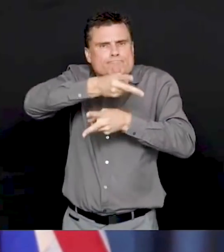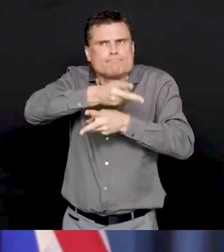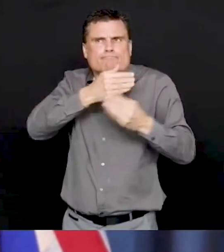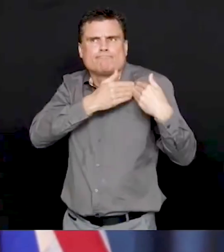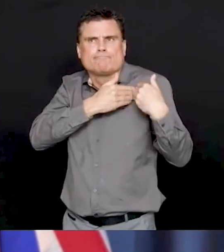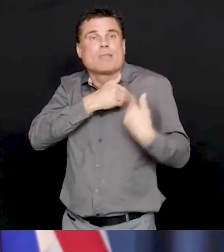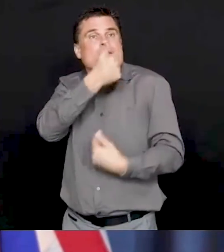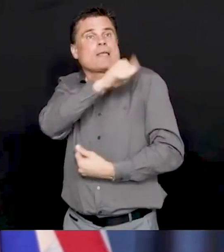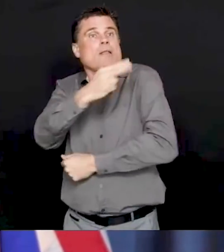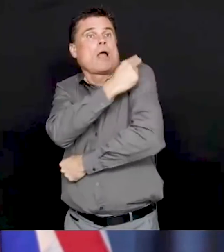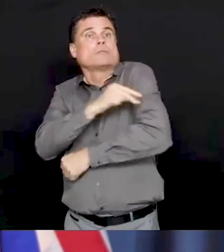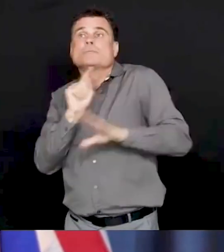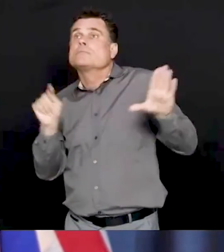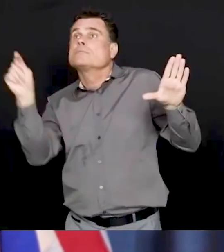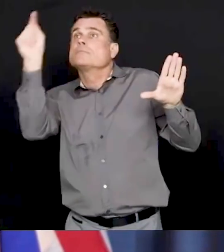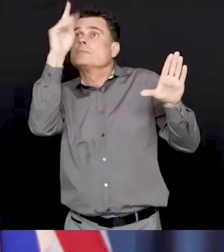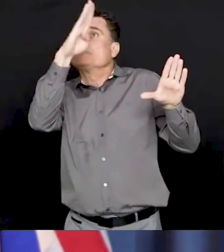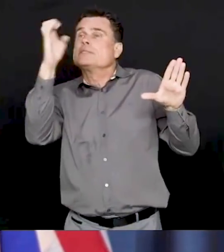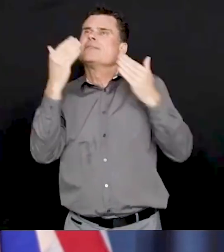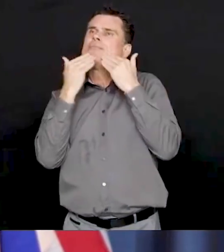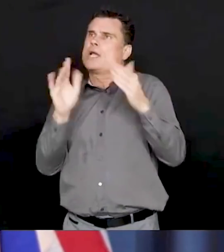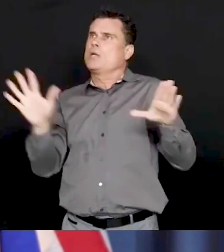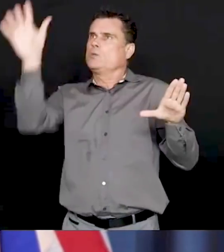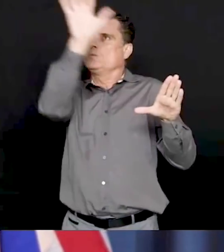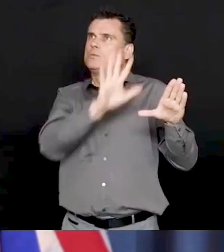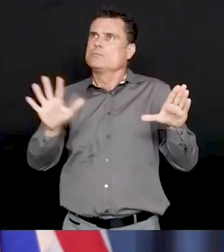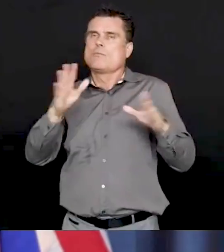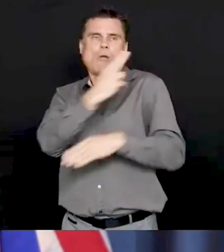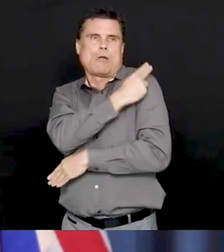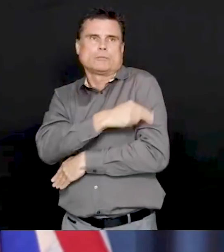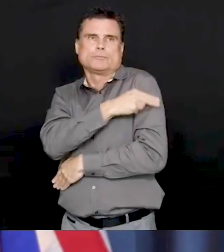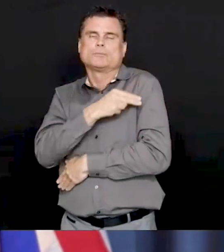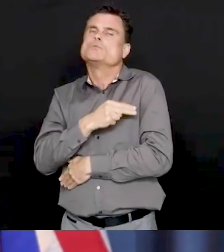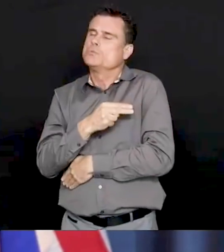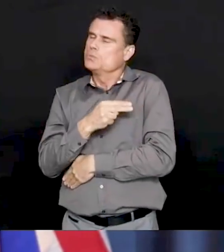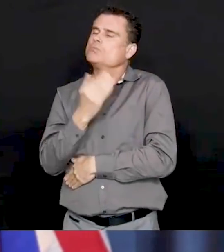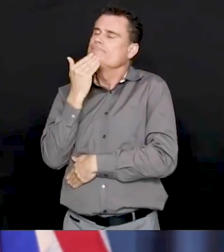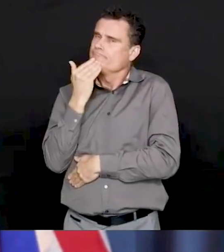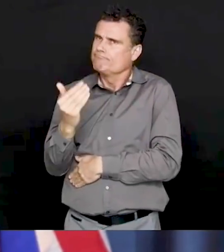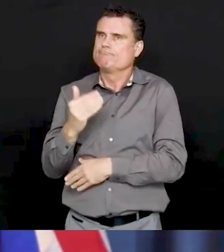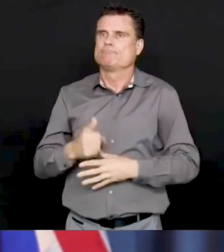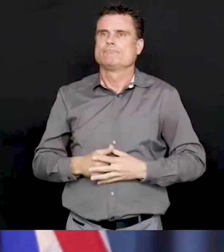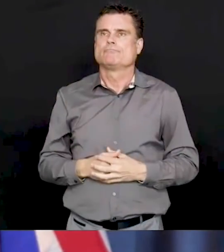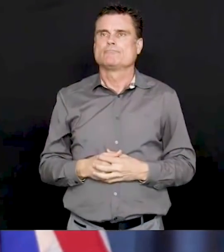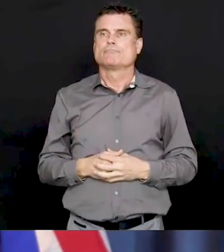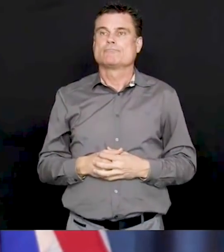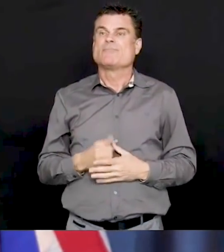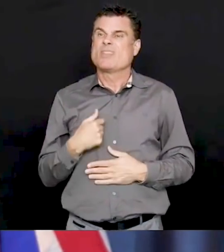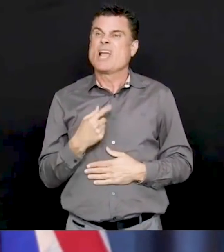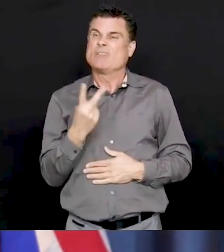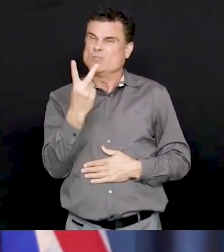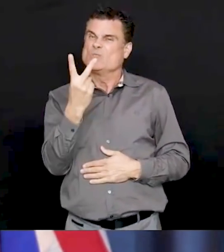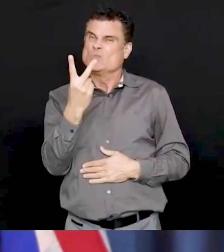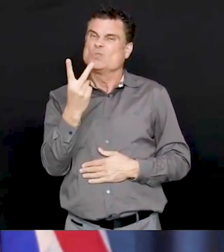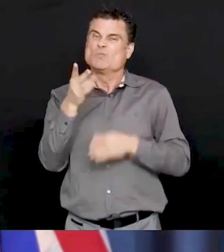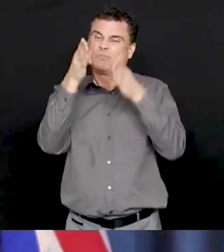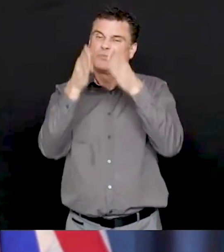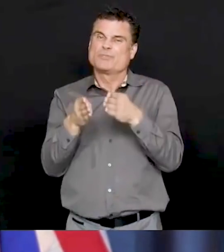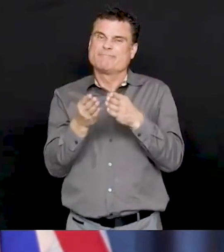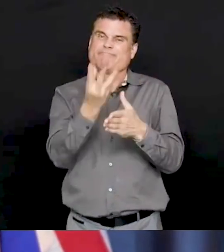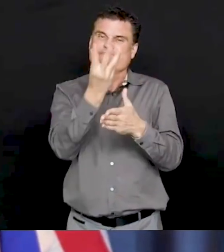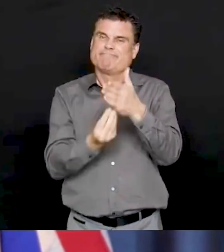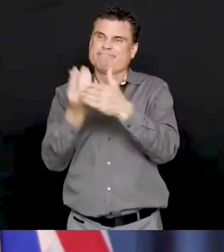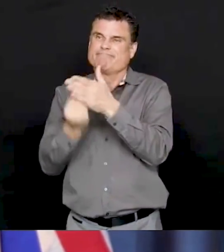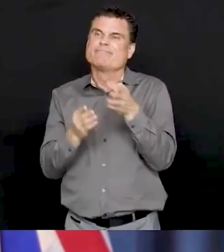2 additional deaths, both in the Vancouver Coastal Health region, and I can confirm the